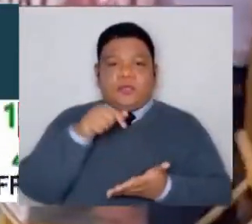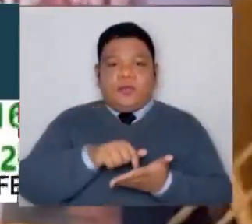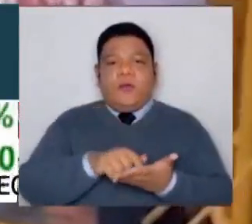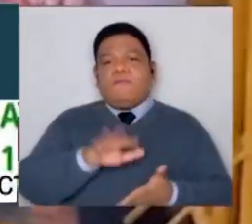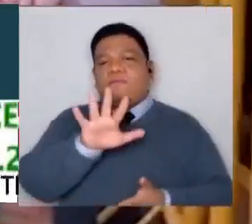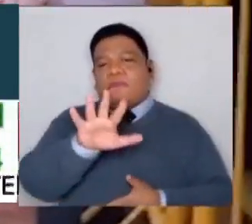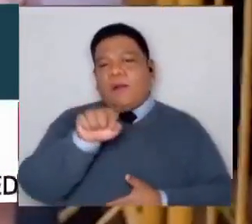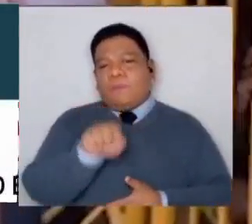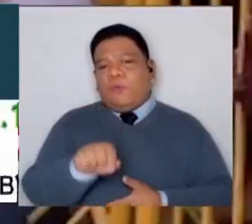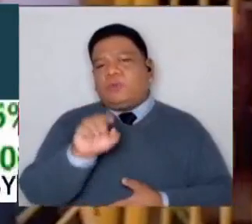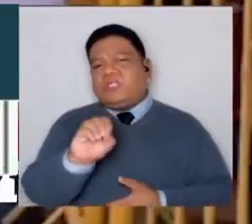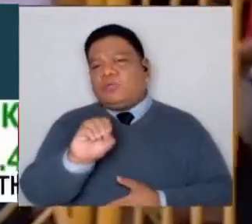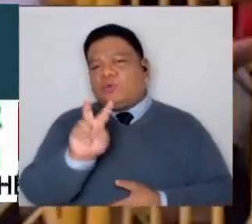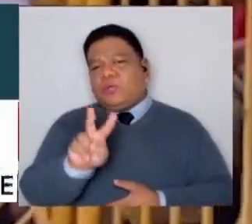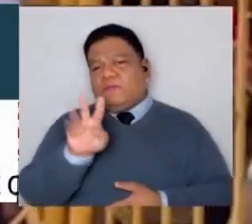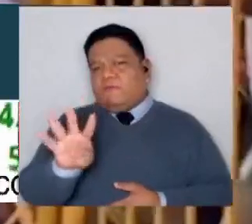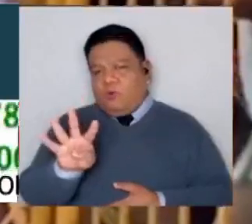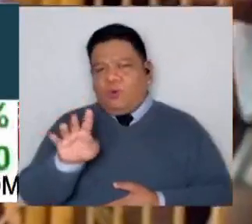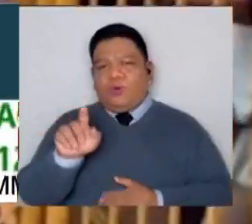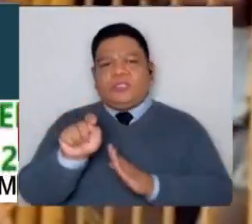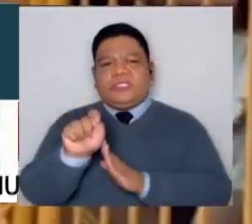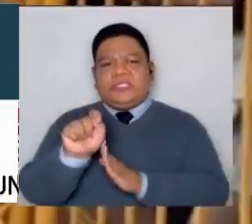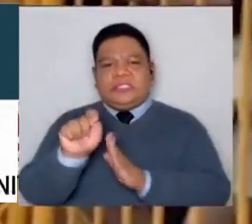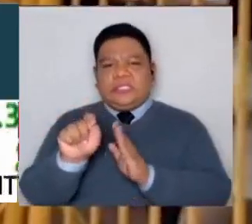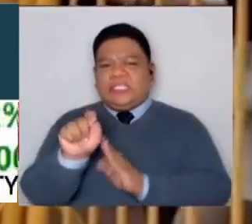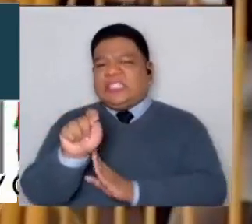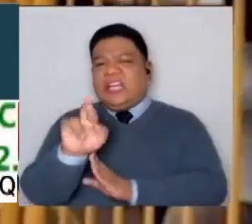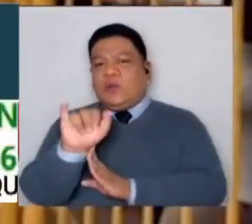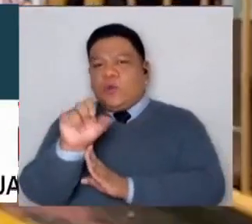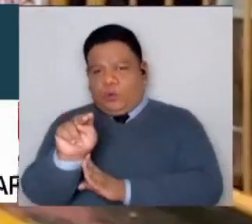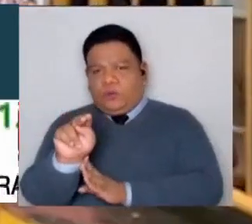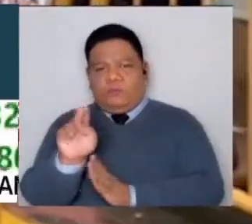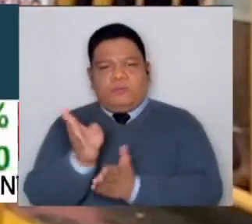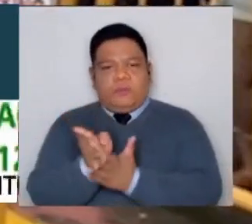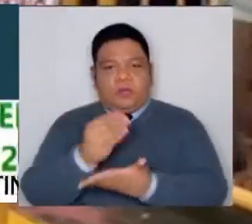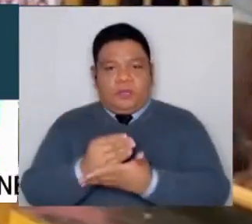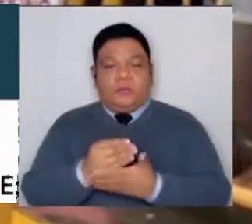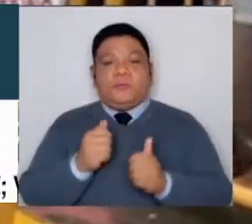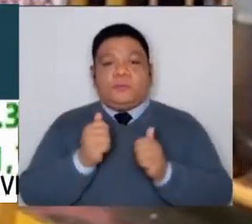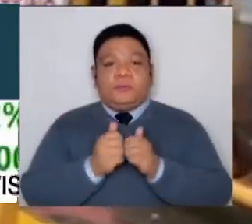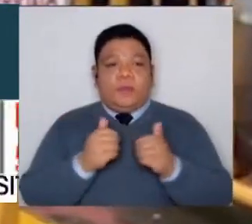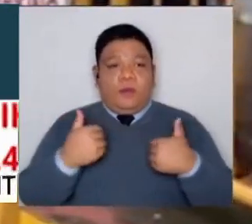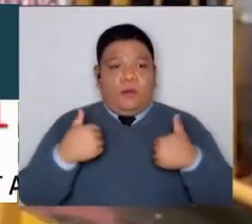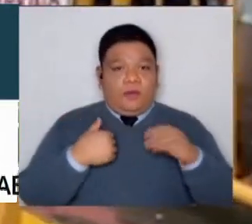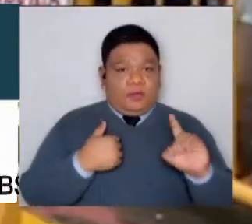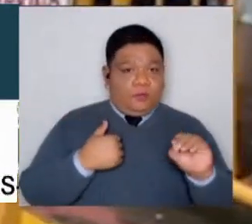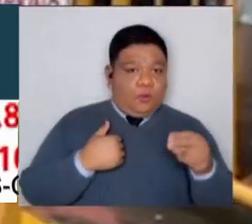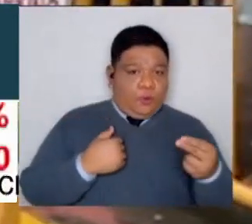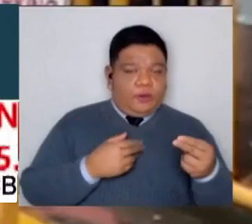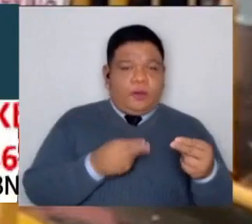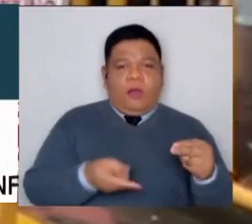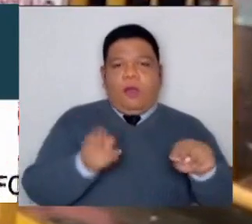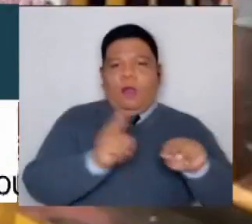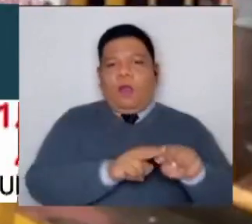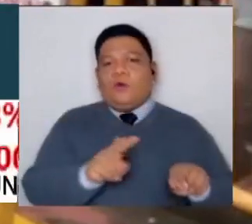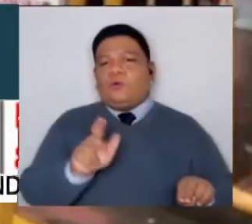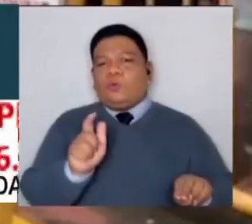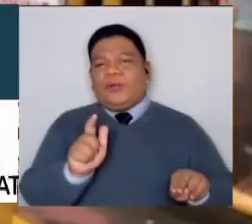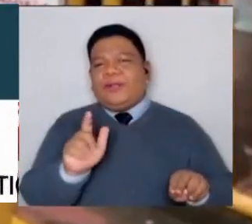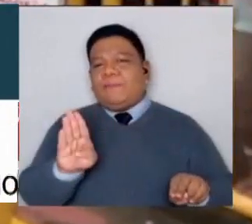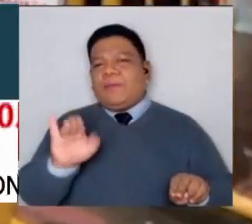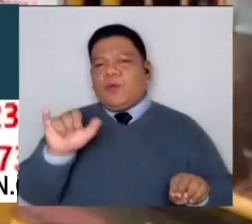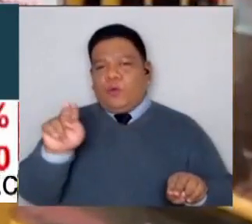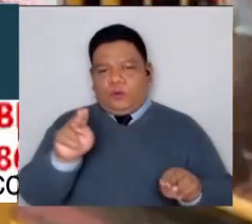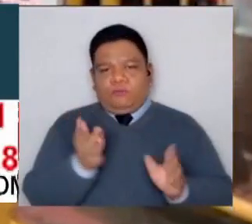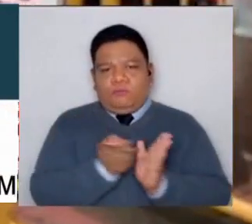trillion proposed budget for 2022. An additional 20 billion pesos under the Department of Health was allocated for the procurement of vaccines and booster